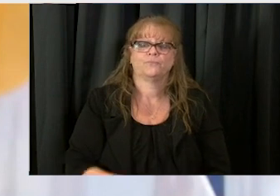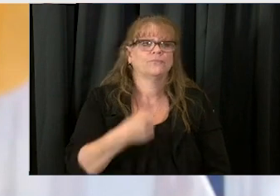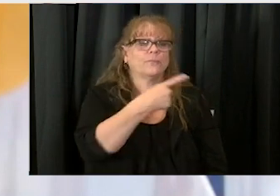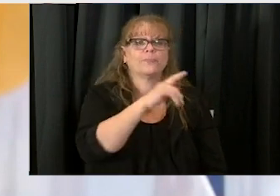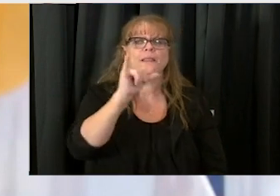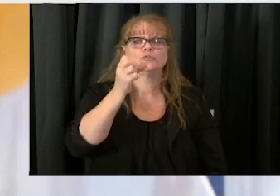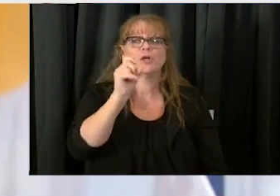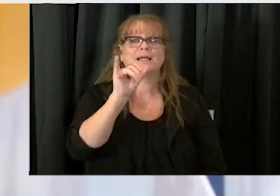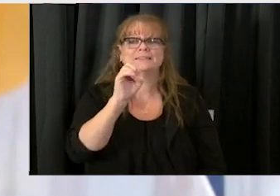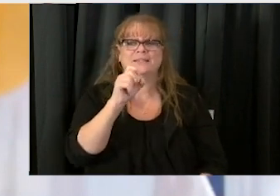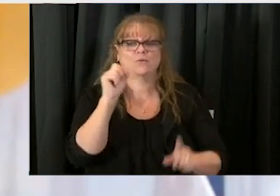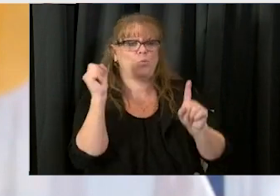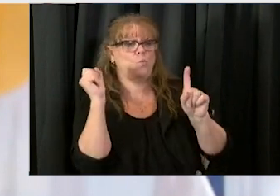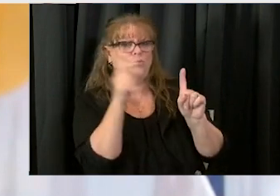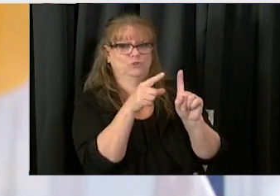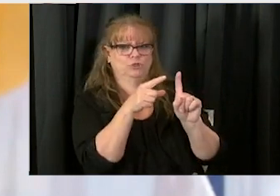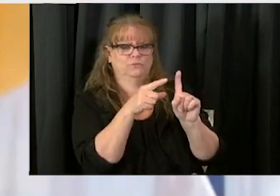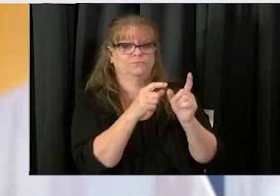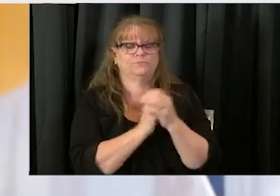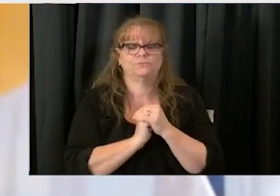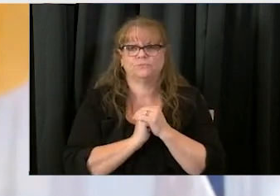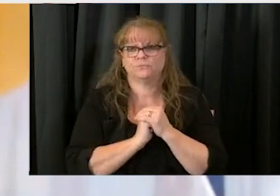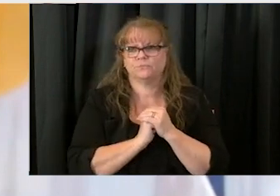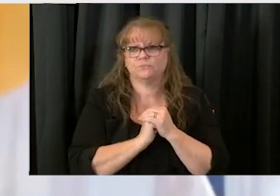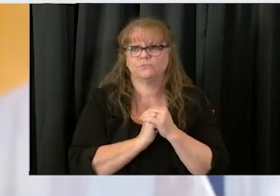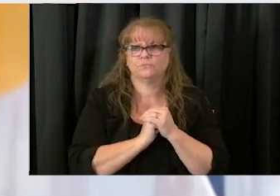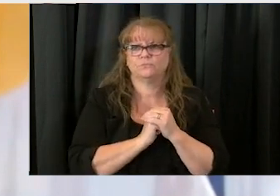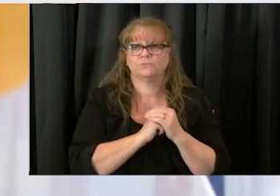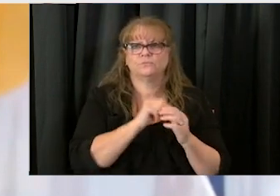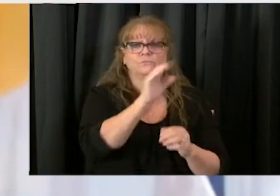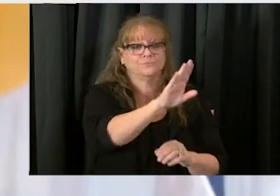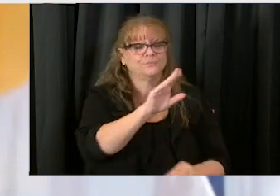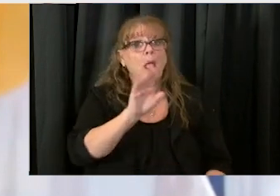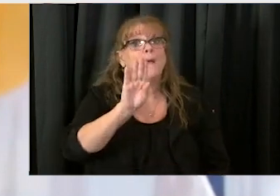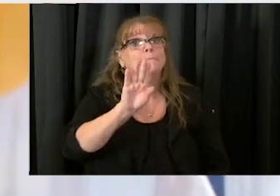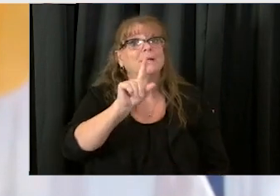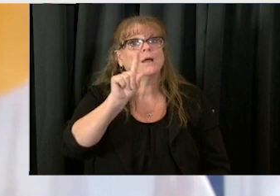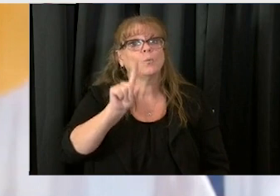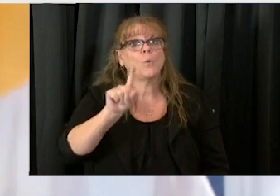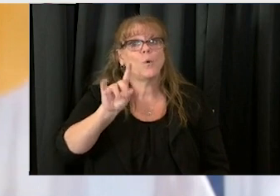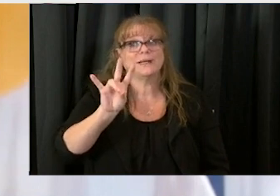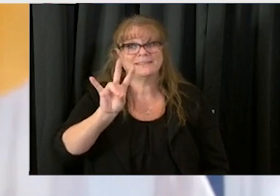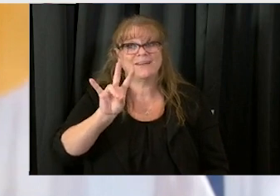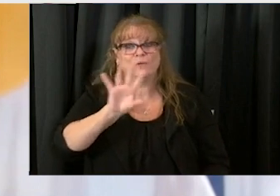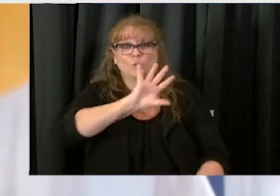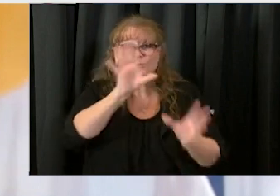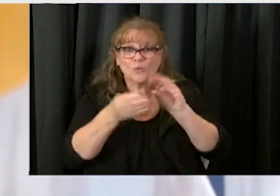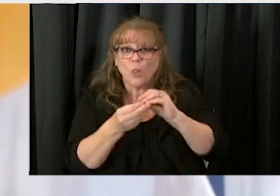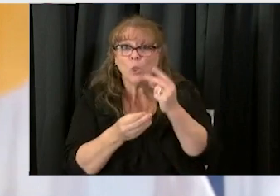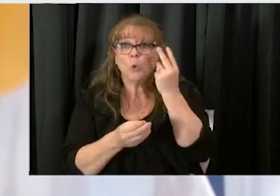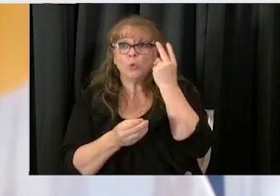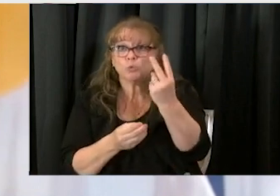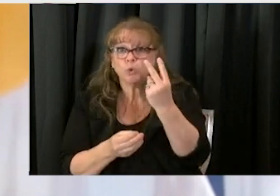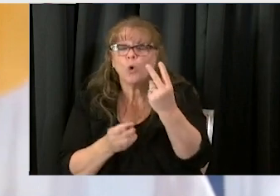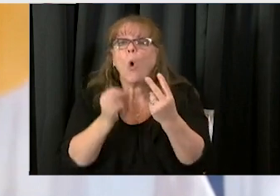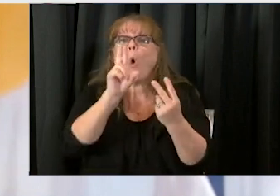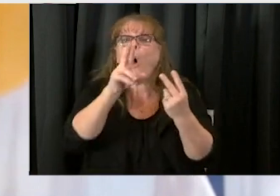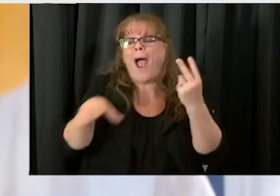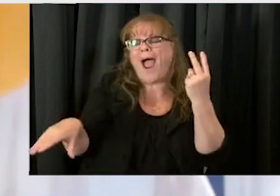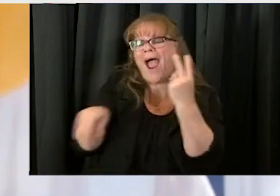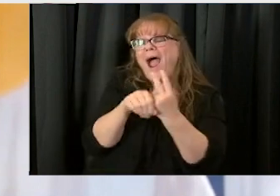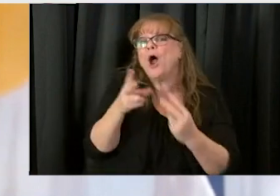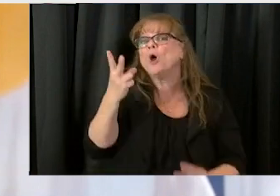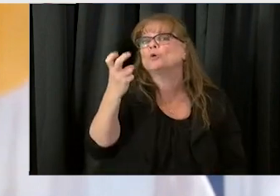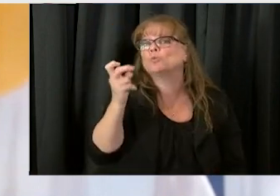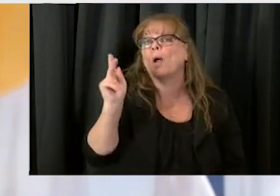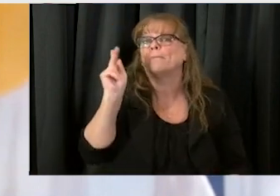in addition to the one that we already knew about of the variant? I'm wondering if you have any updates on, how many suspected